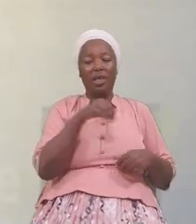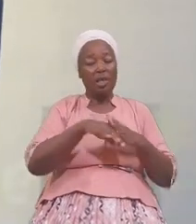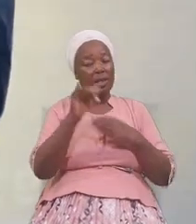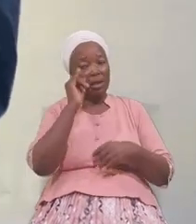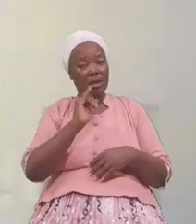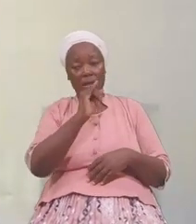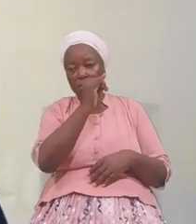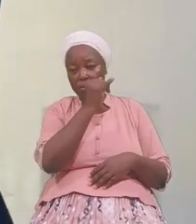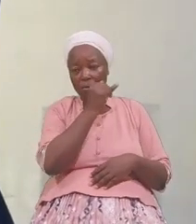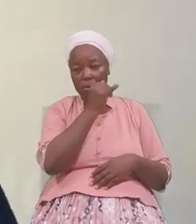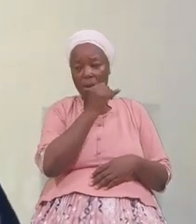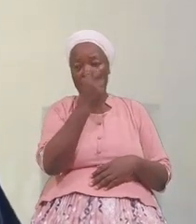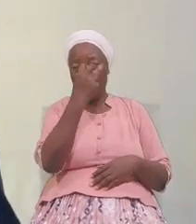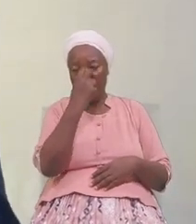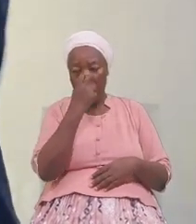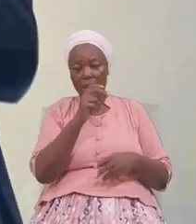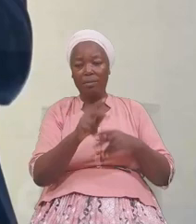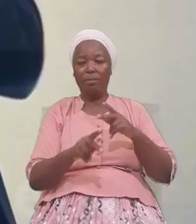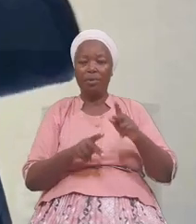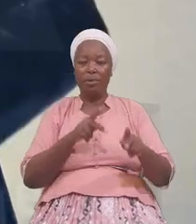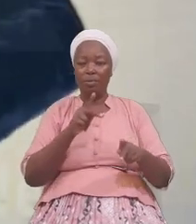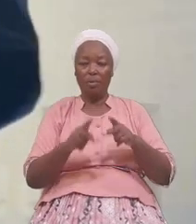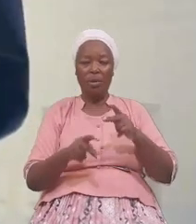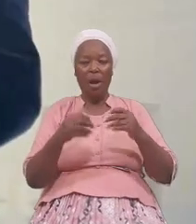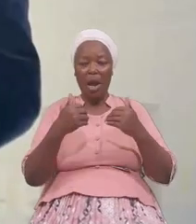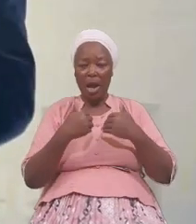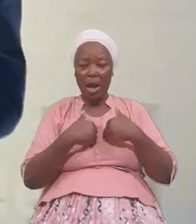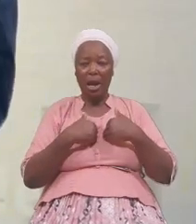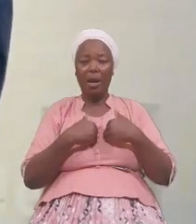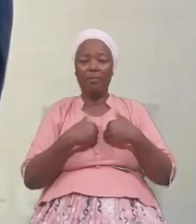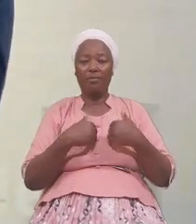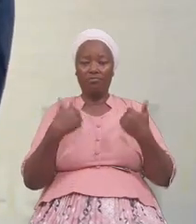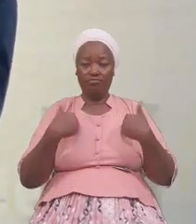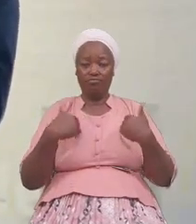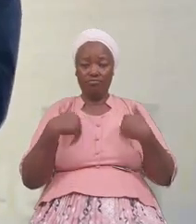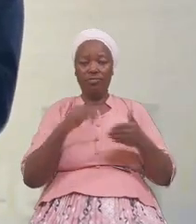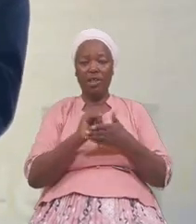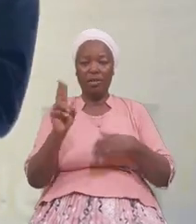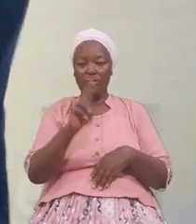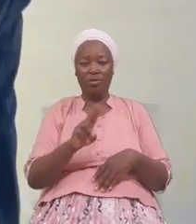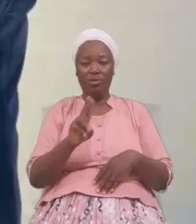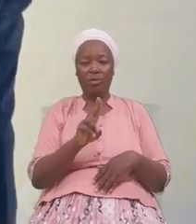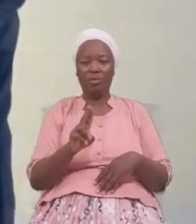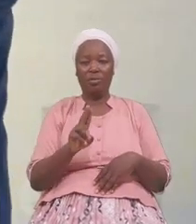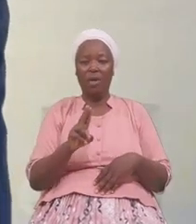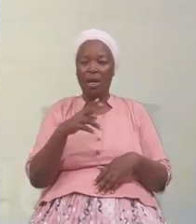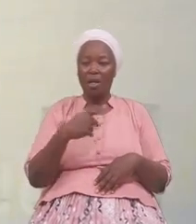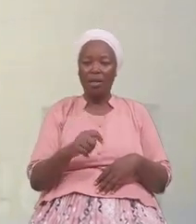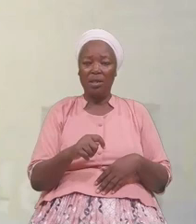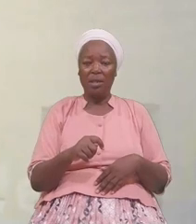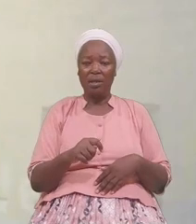Israel, blind people had garments they put on, the